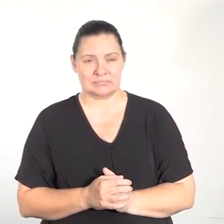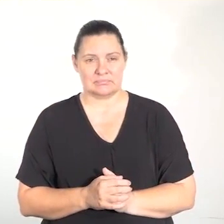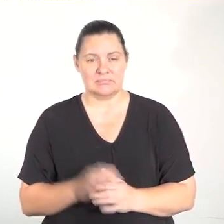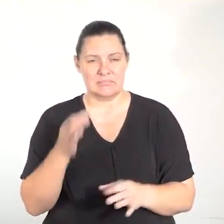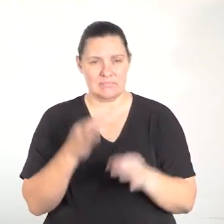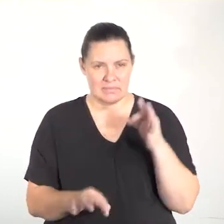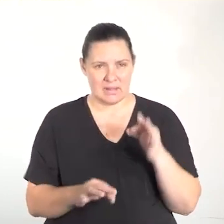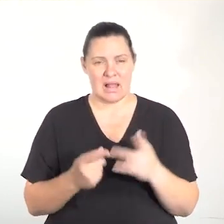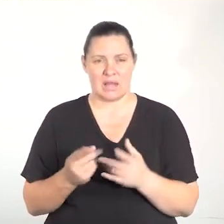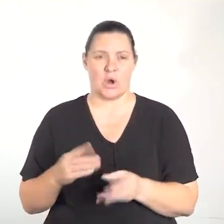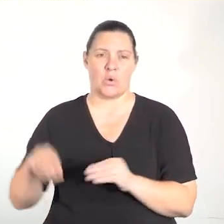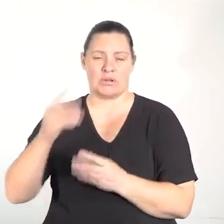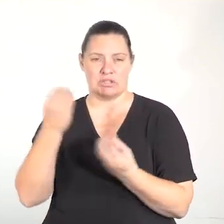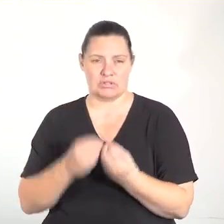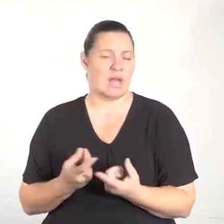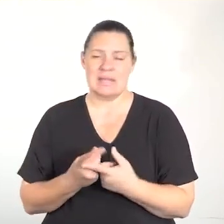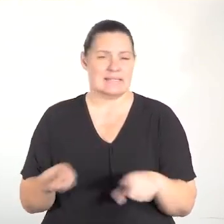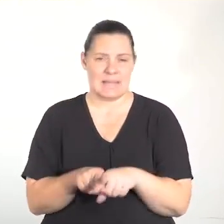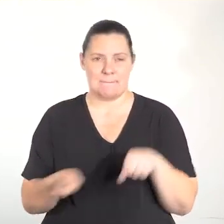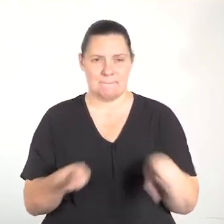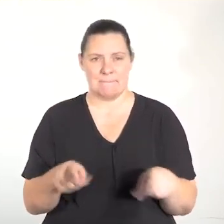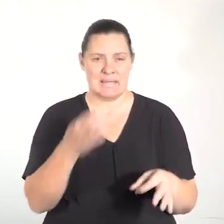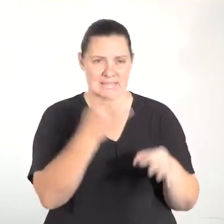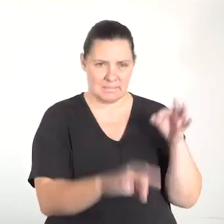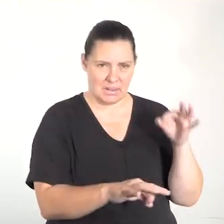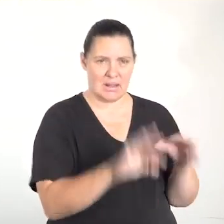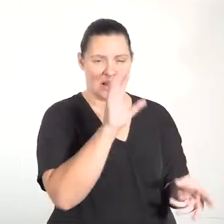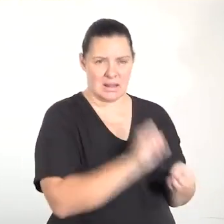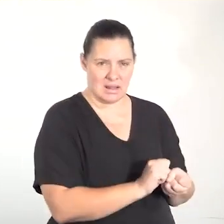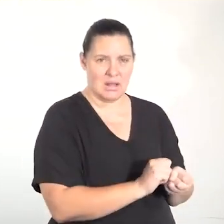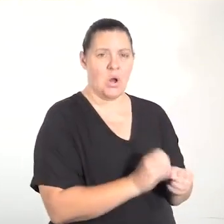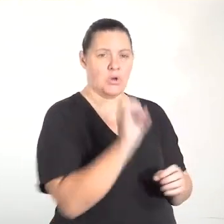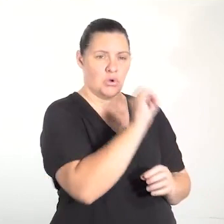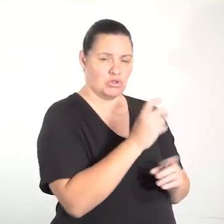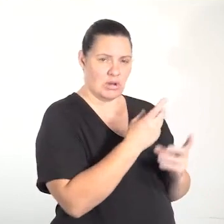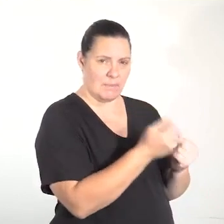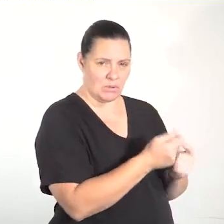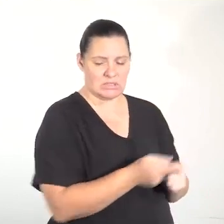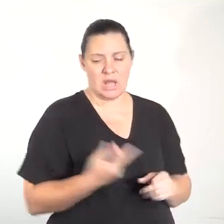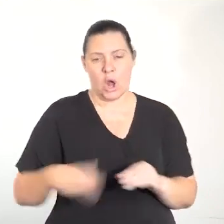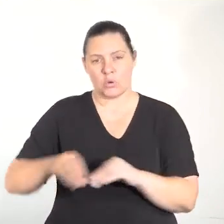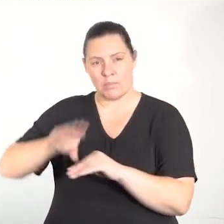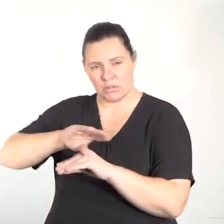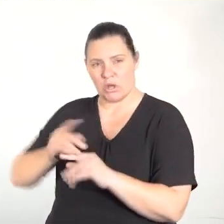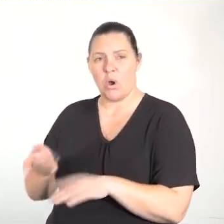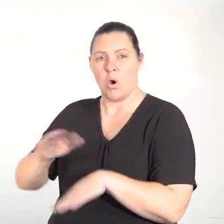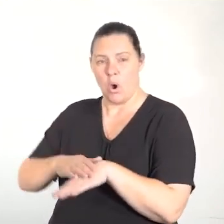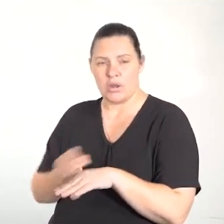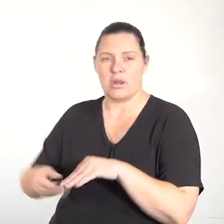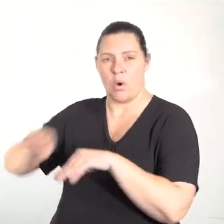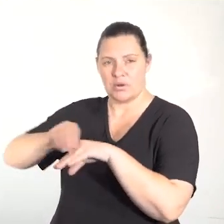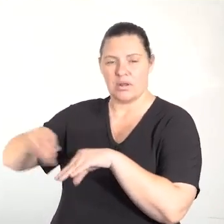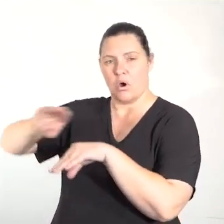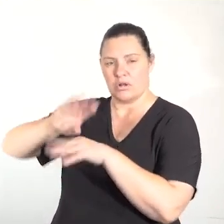quantities. Simple interest and compound interest is also not the same. Simple interest calculates interest on the original amount, and